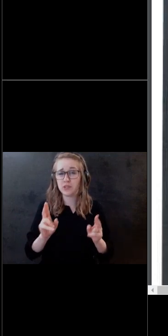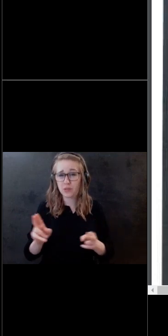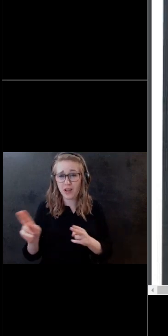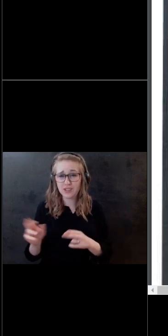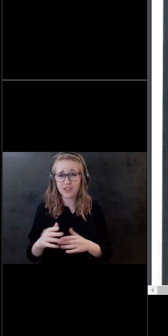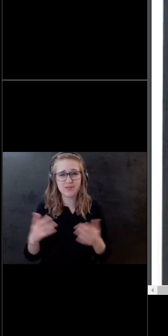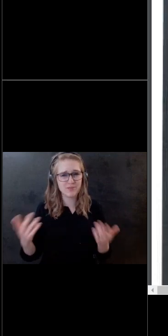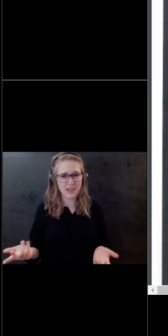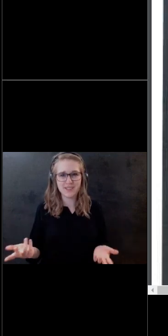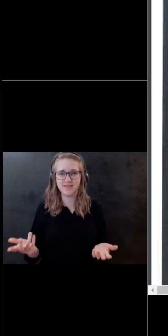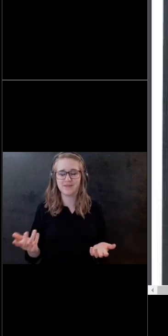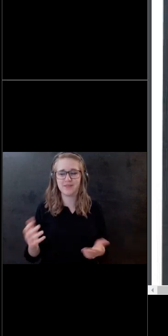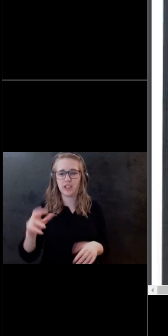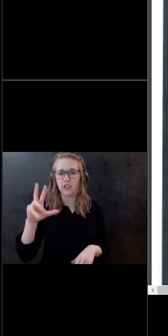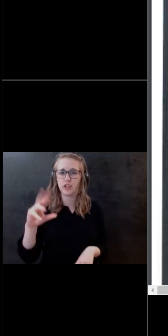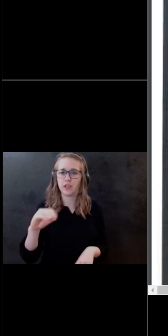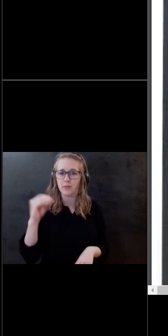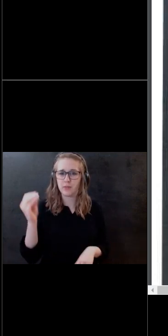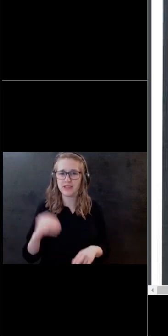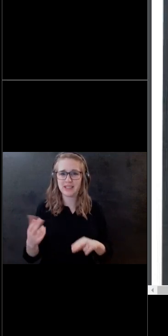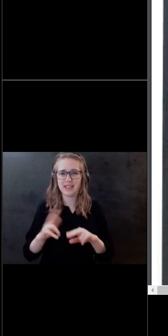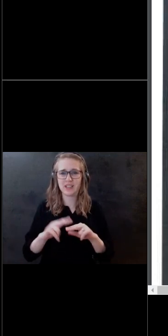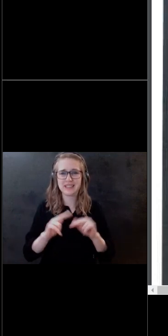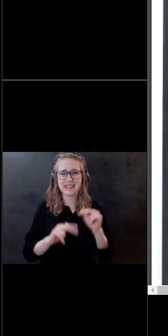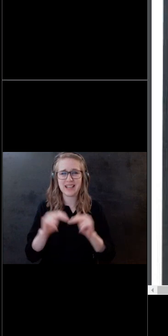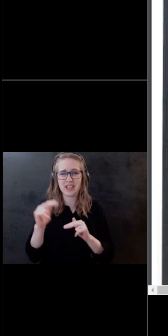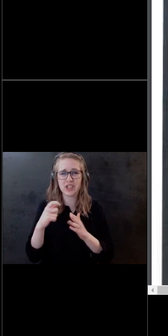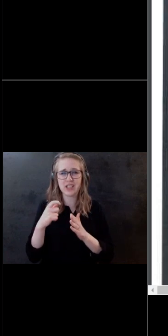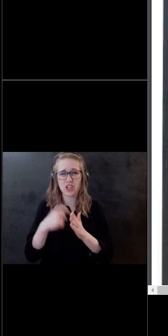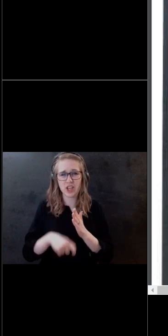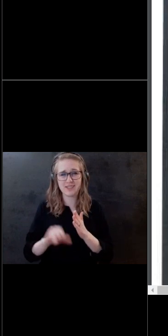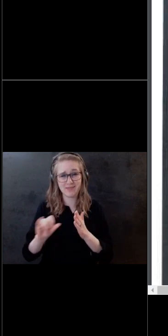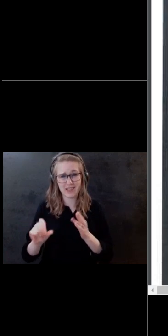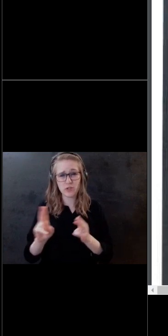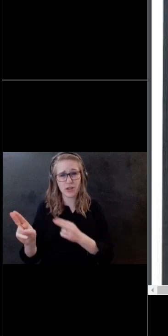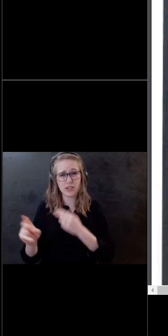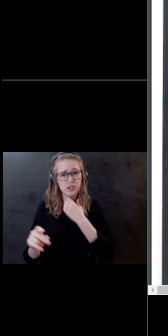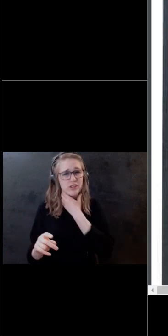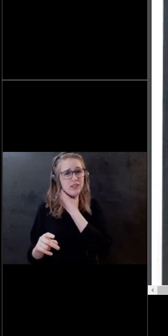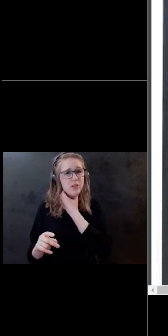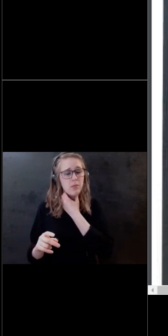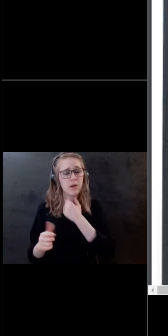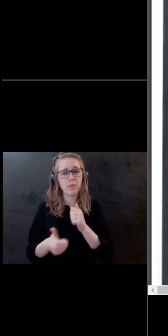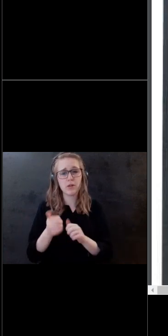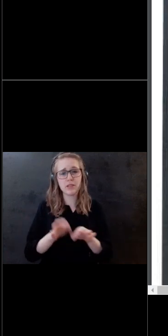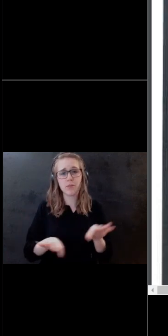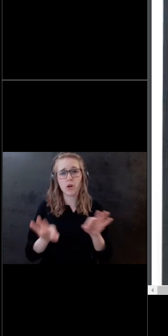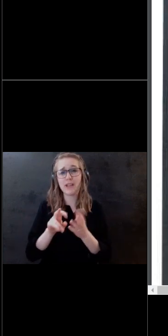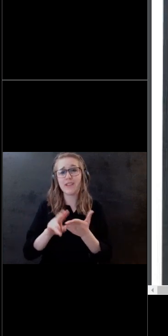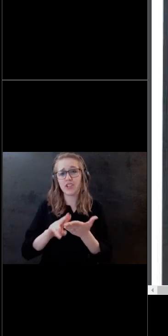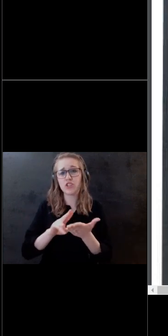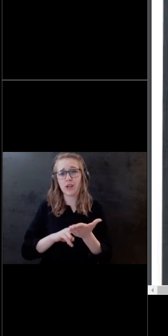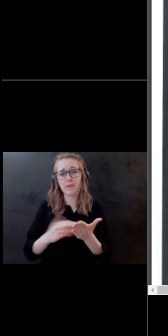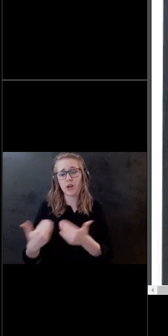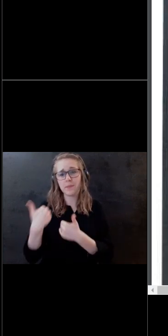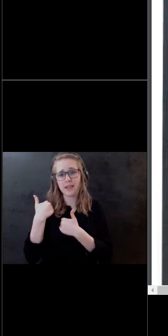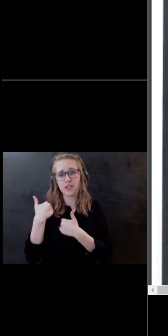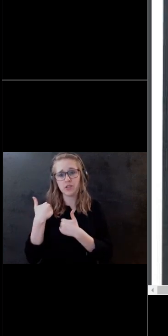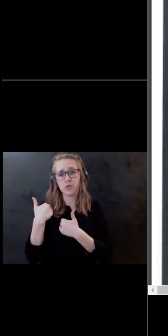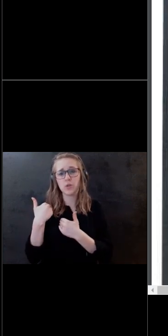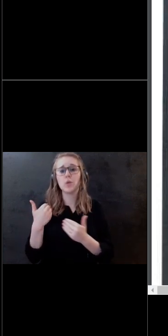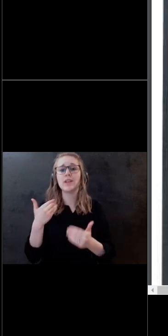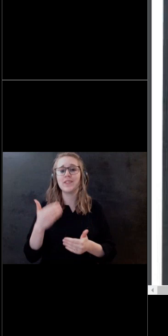Well, 30% increase in construction costs is a rush. But most importantly, we have contractual obligations, and we have gone